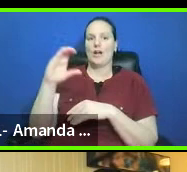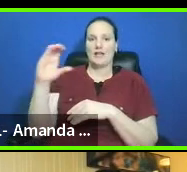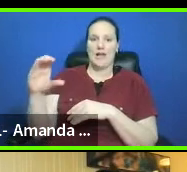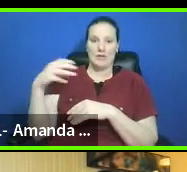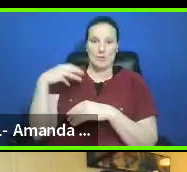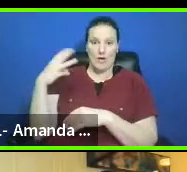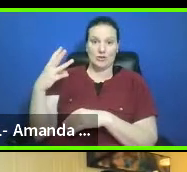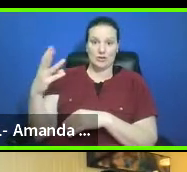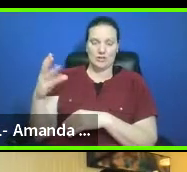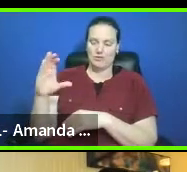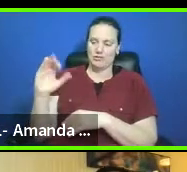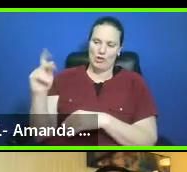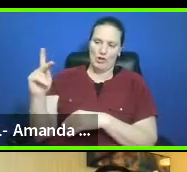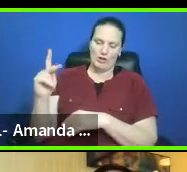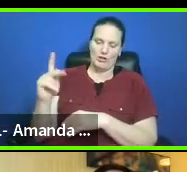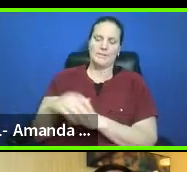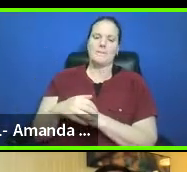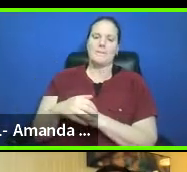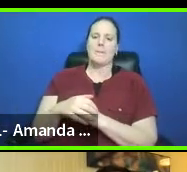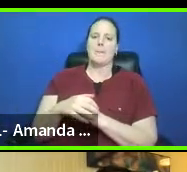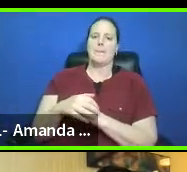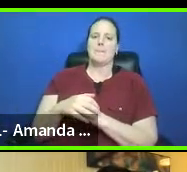Washington.